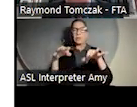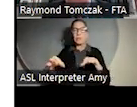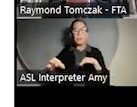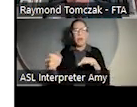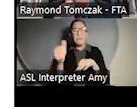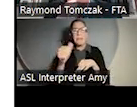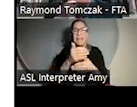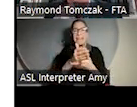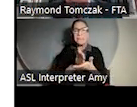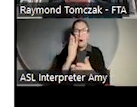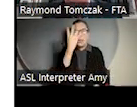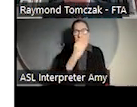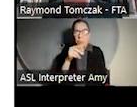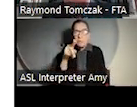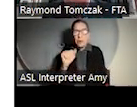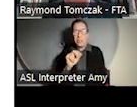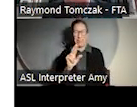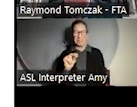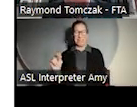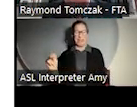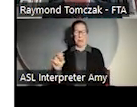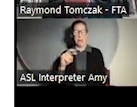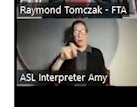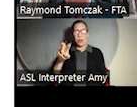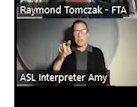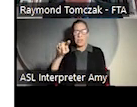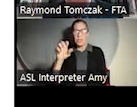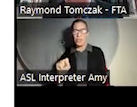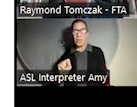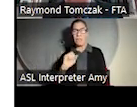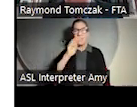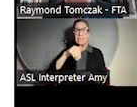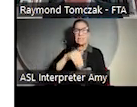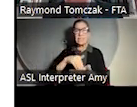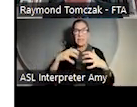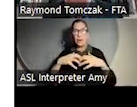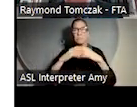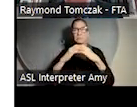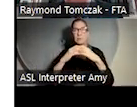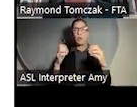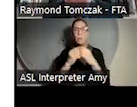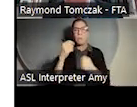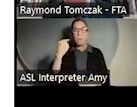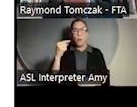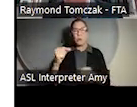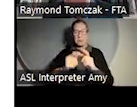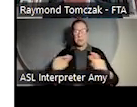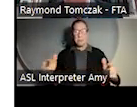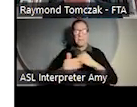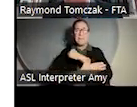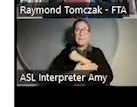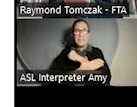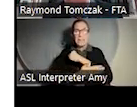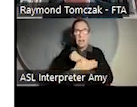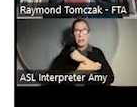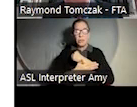of this project as gorgeous? Or how the Javits Center remodeled and expanded their green roof, the largest in the country, I believe, and rooftop gardens